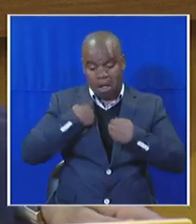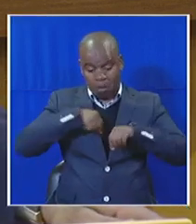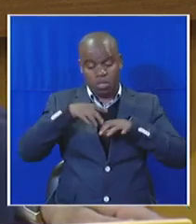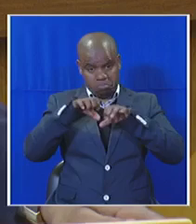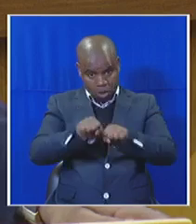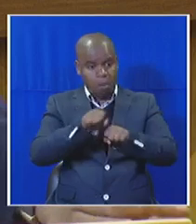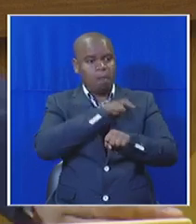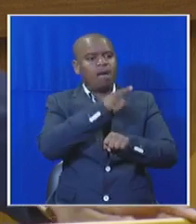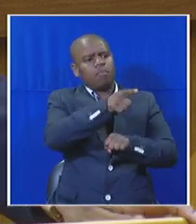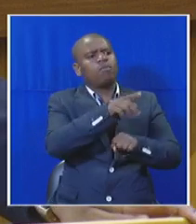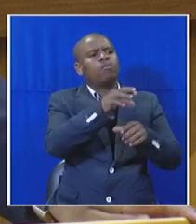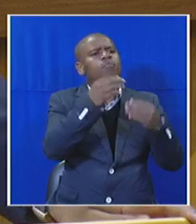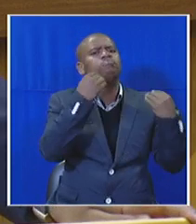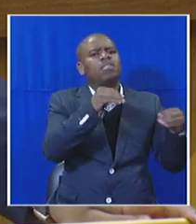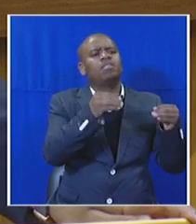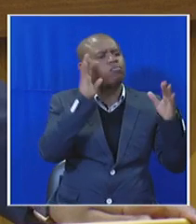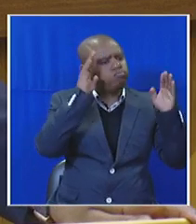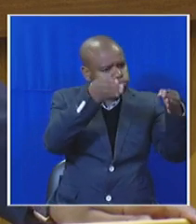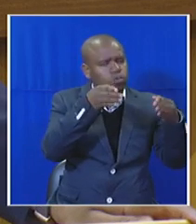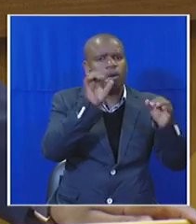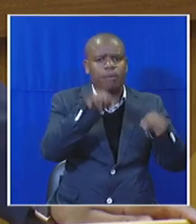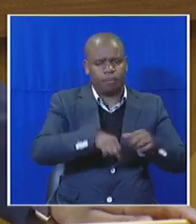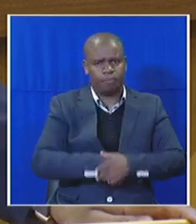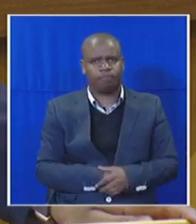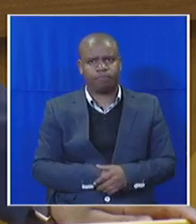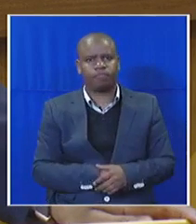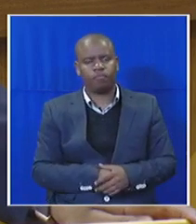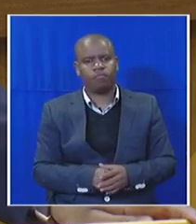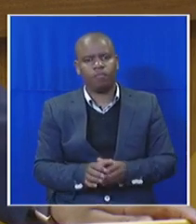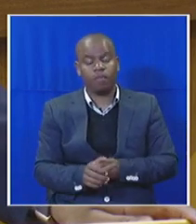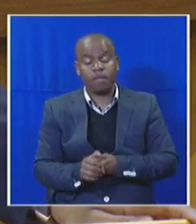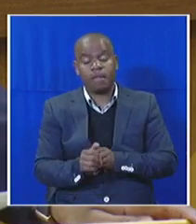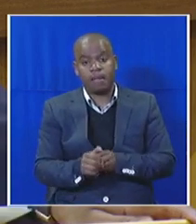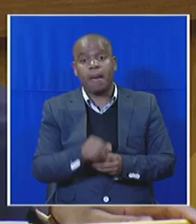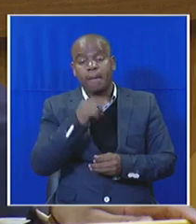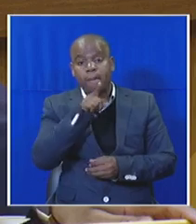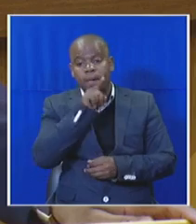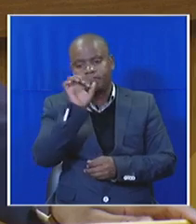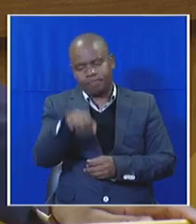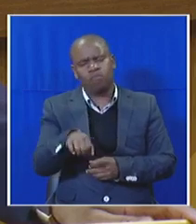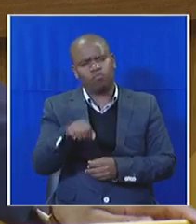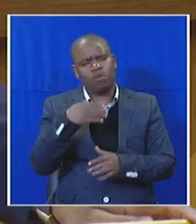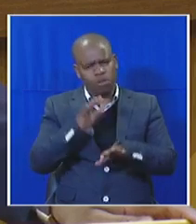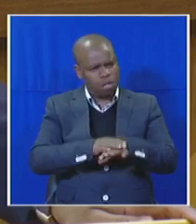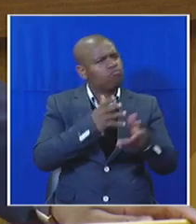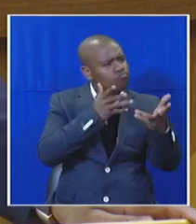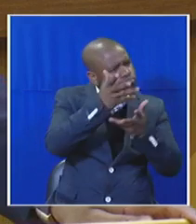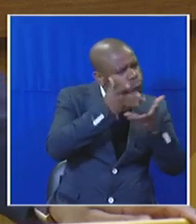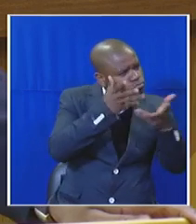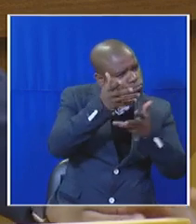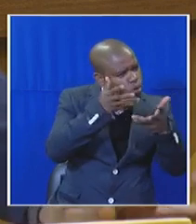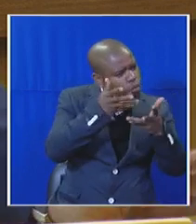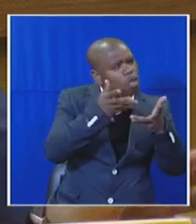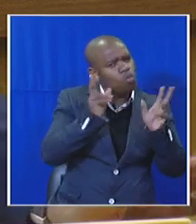together, I don't think there is any problem. But of course, as you say, could we engage them? We normally